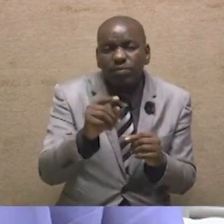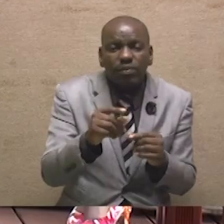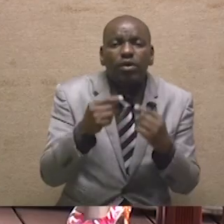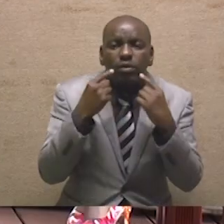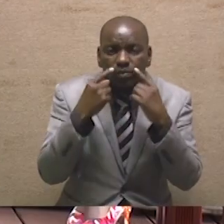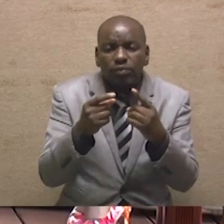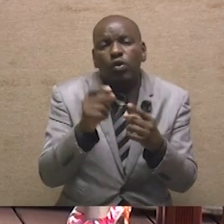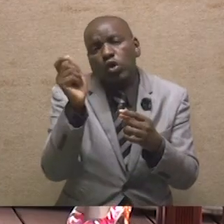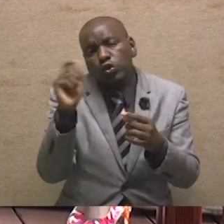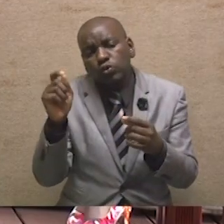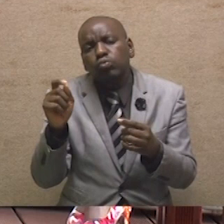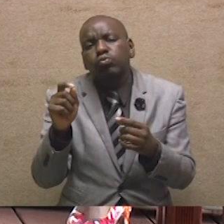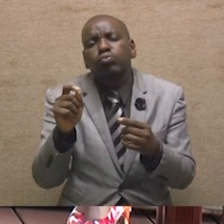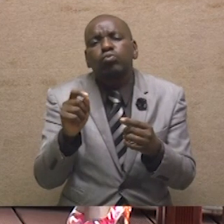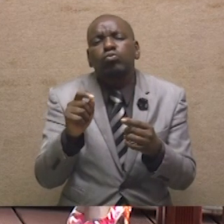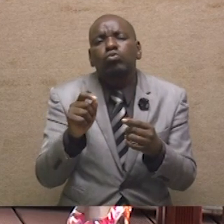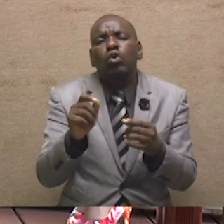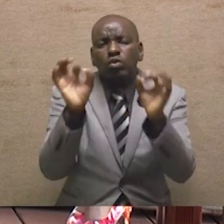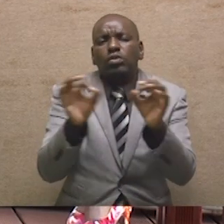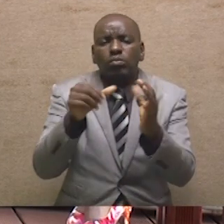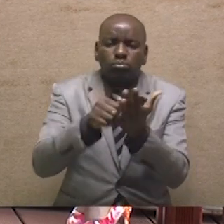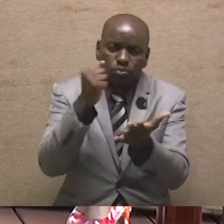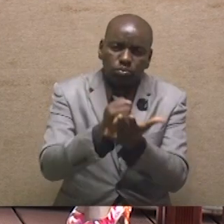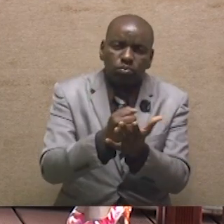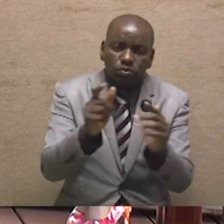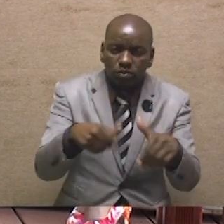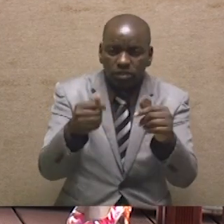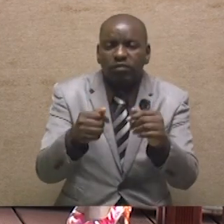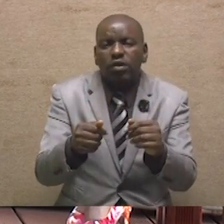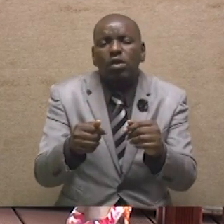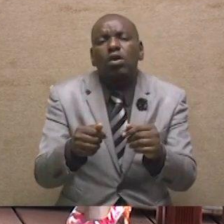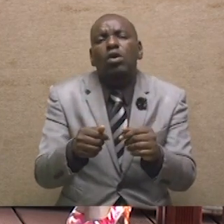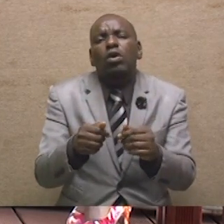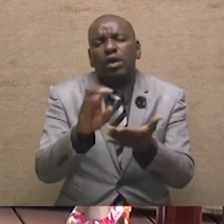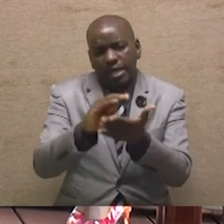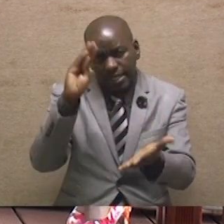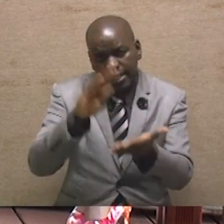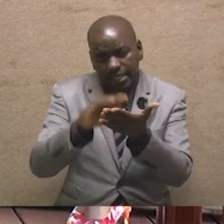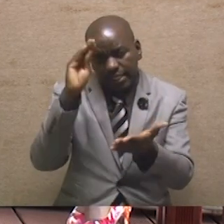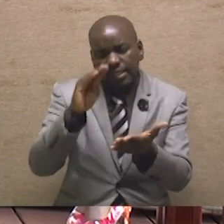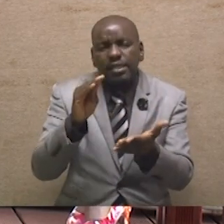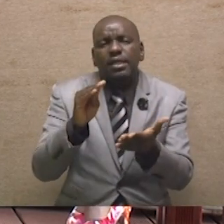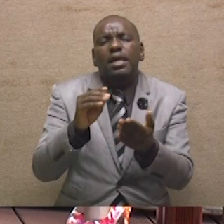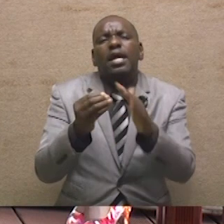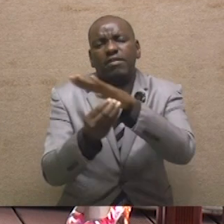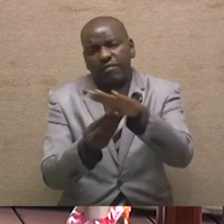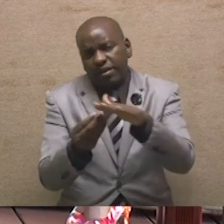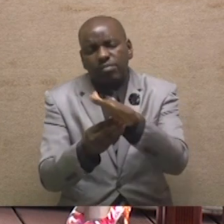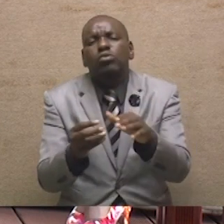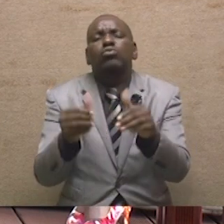tested, because one can have a school that's not registered, that's actually providing a quality